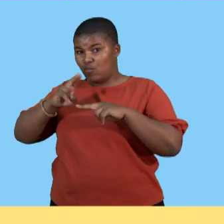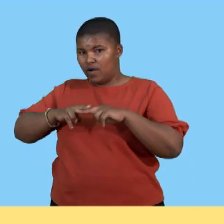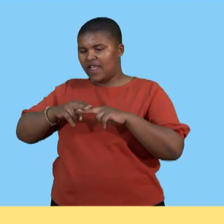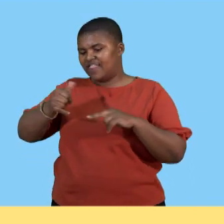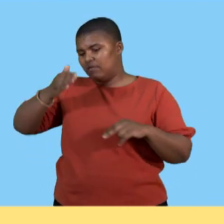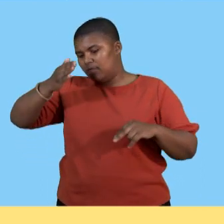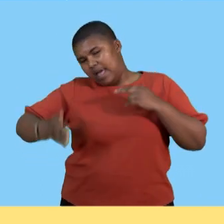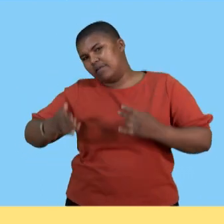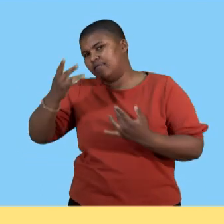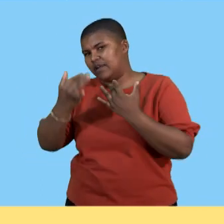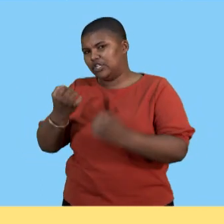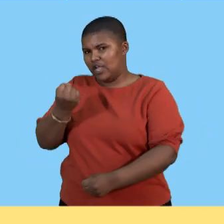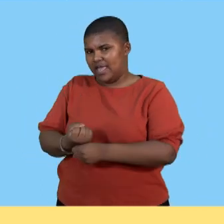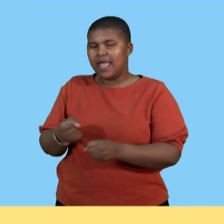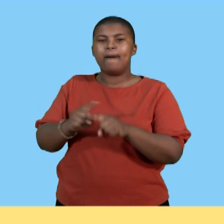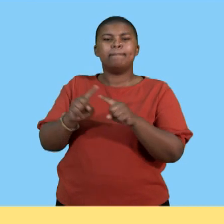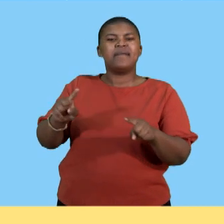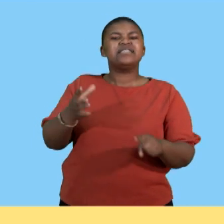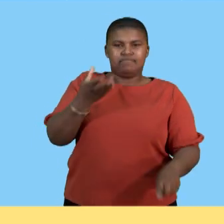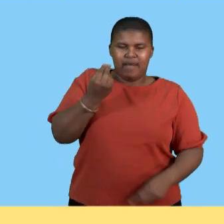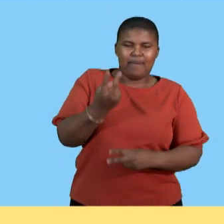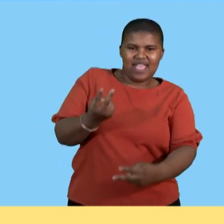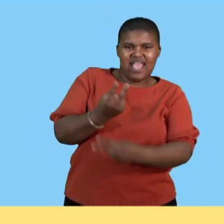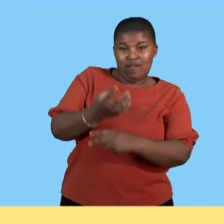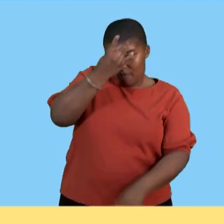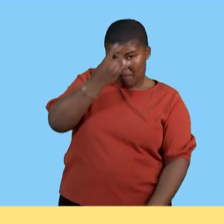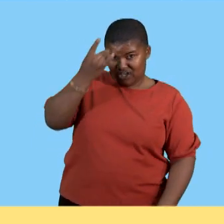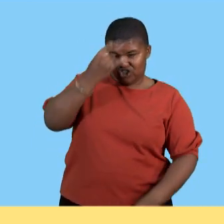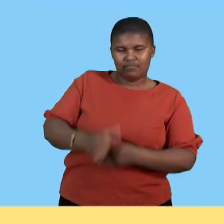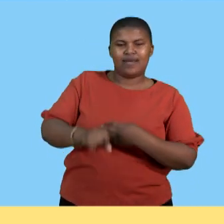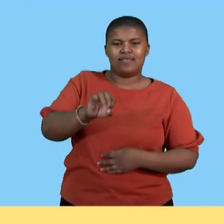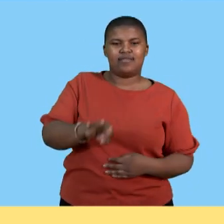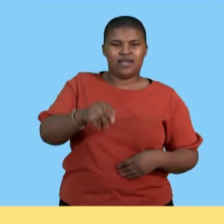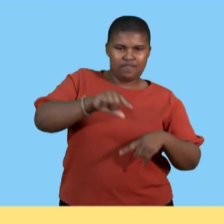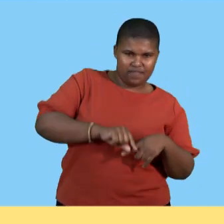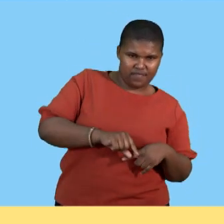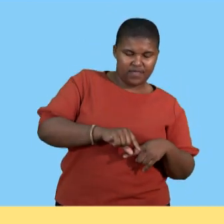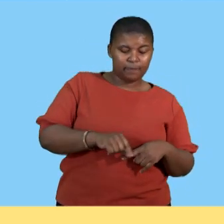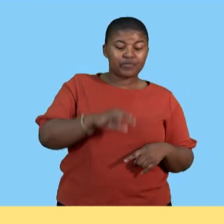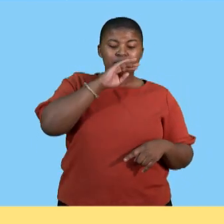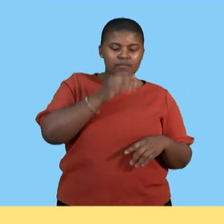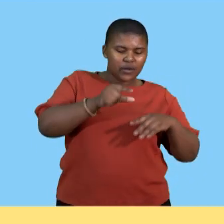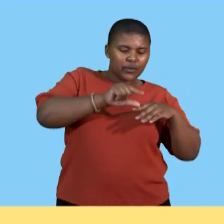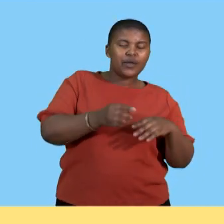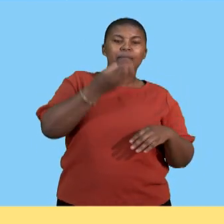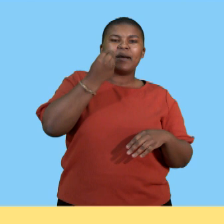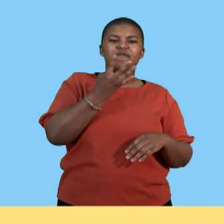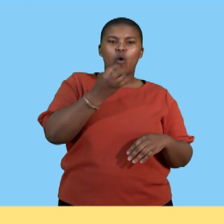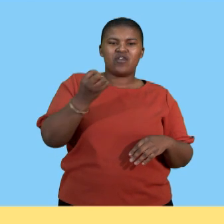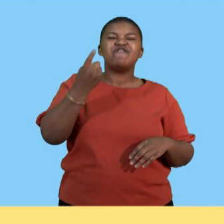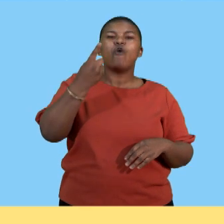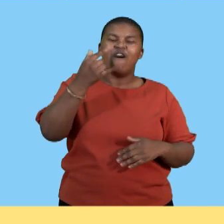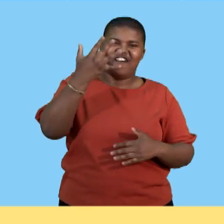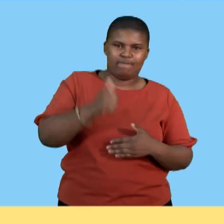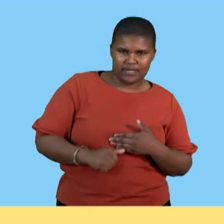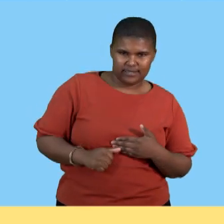was supposed to end. However, we have received for March as well. This increase of 400, we have received it for 5